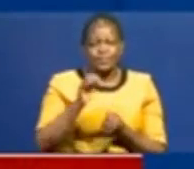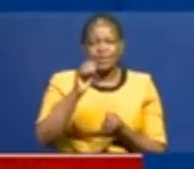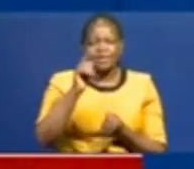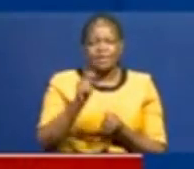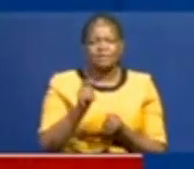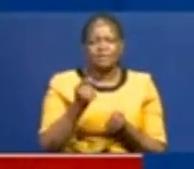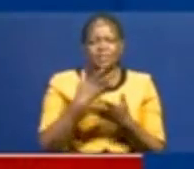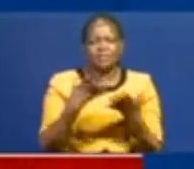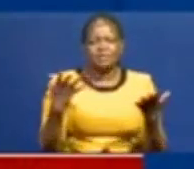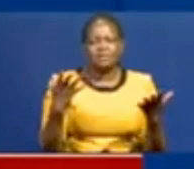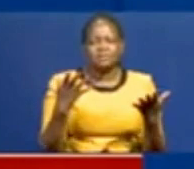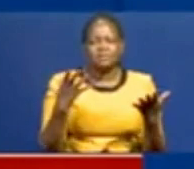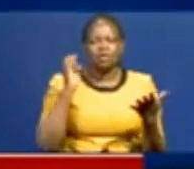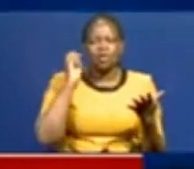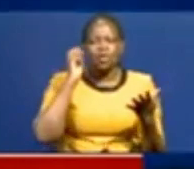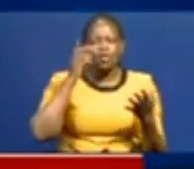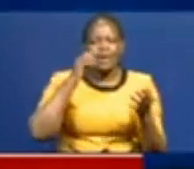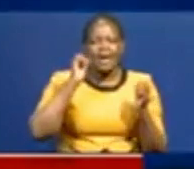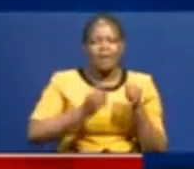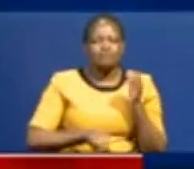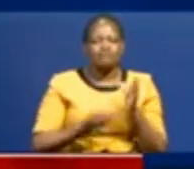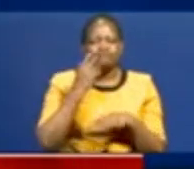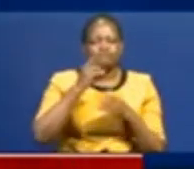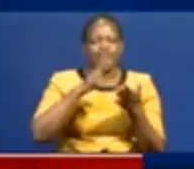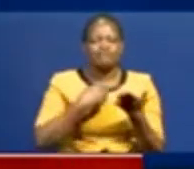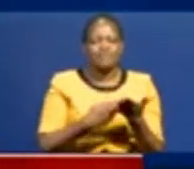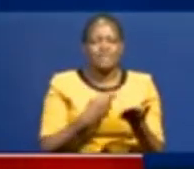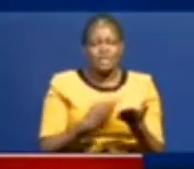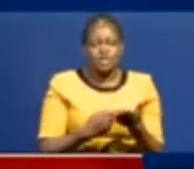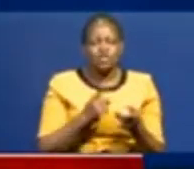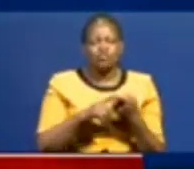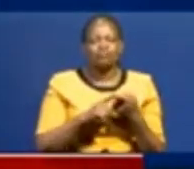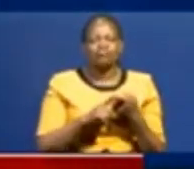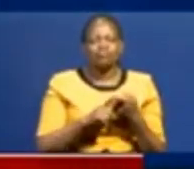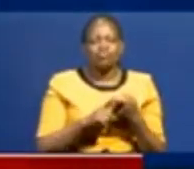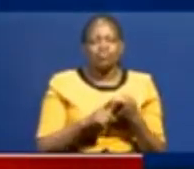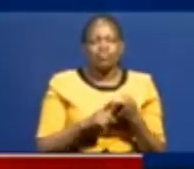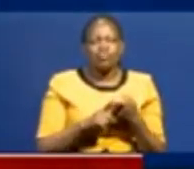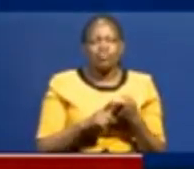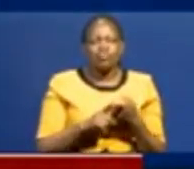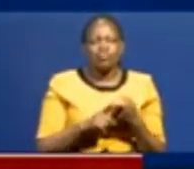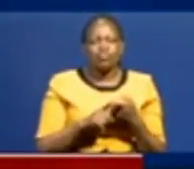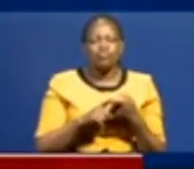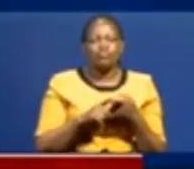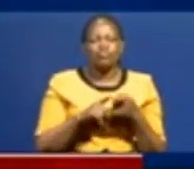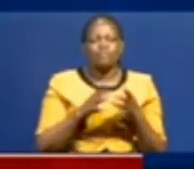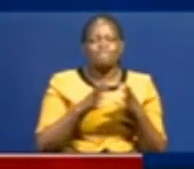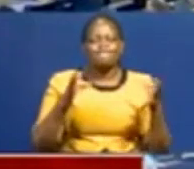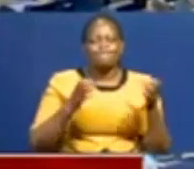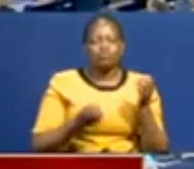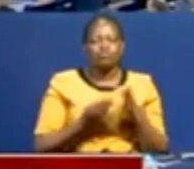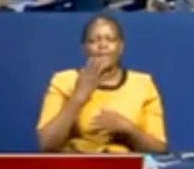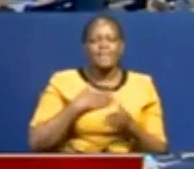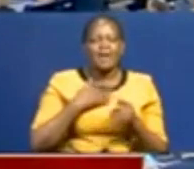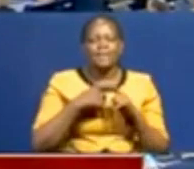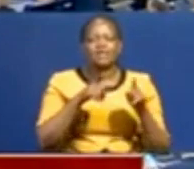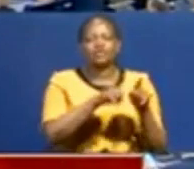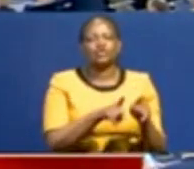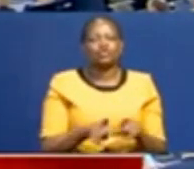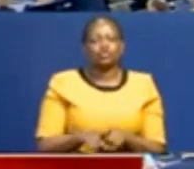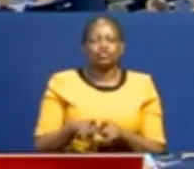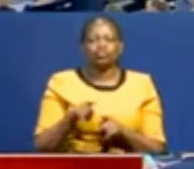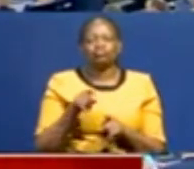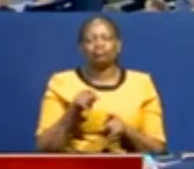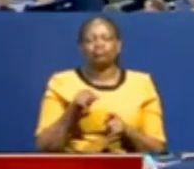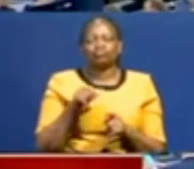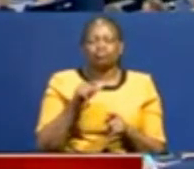carbon credit instrument, we can create resources to not only expand our growth, but also